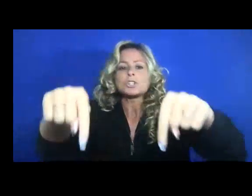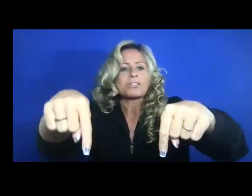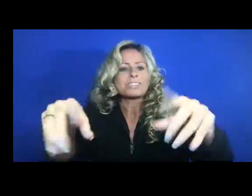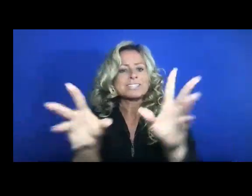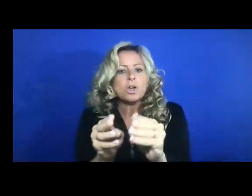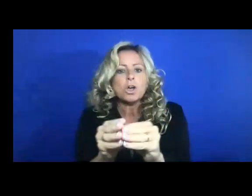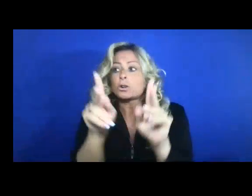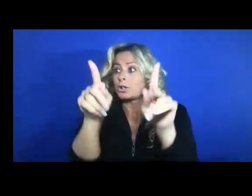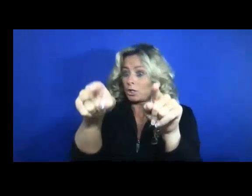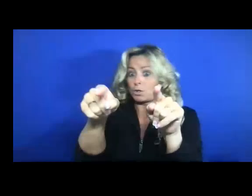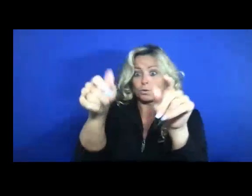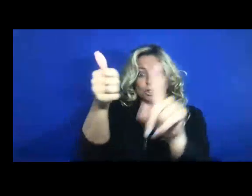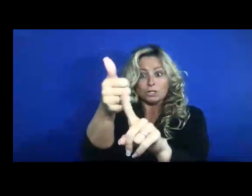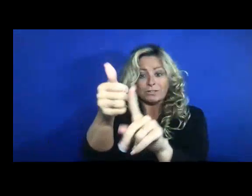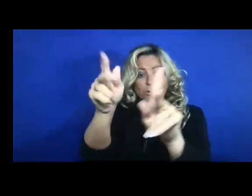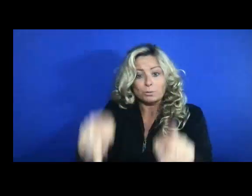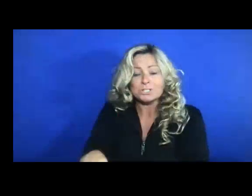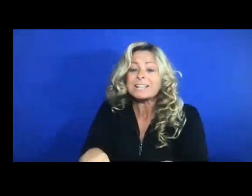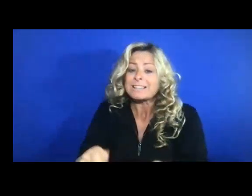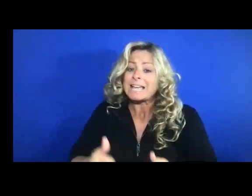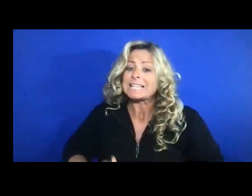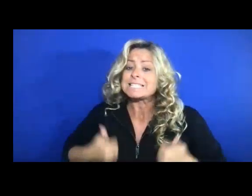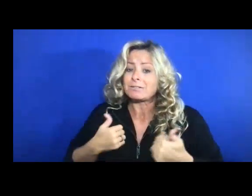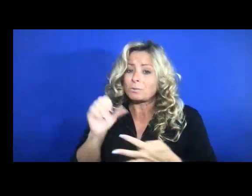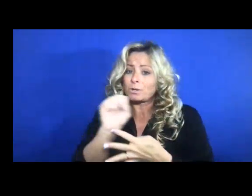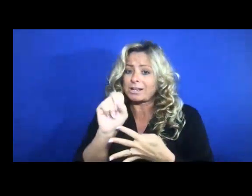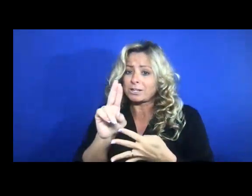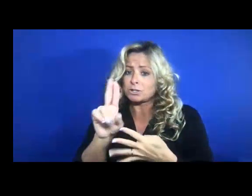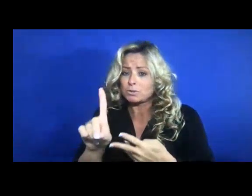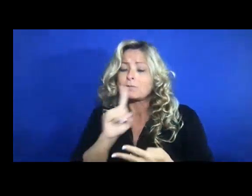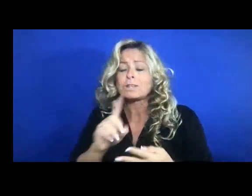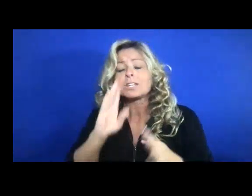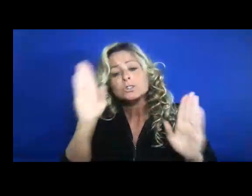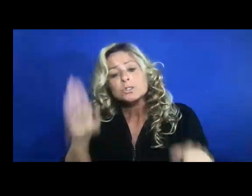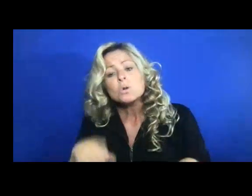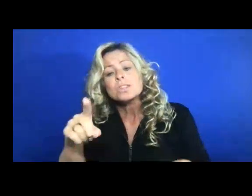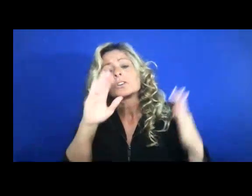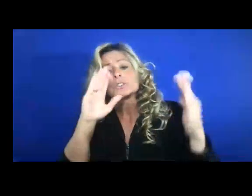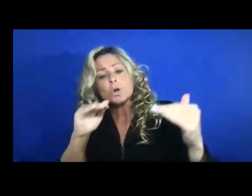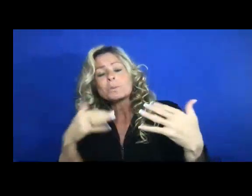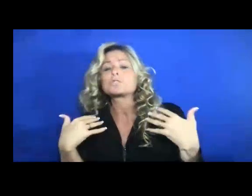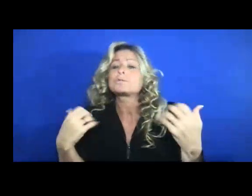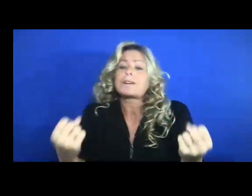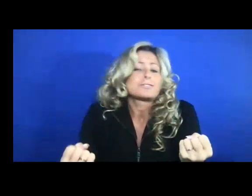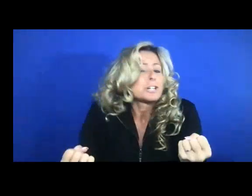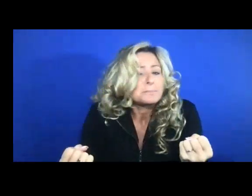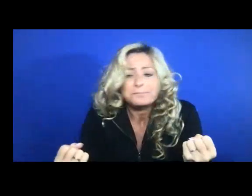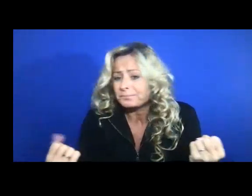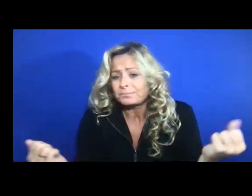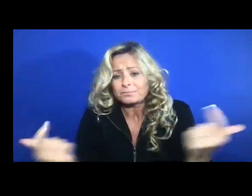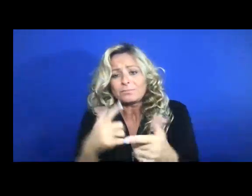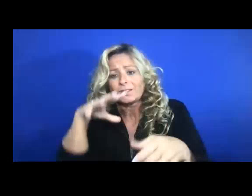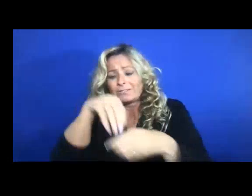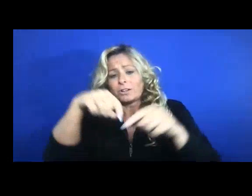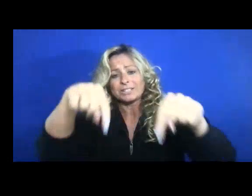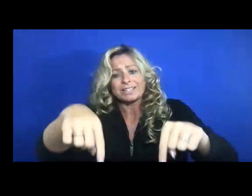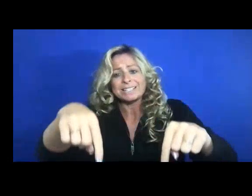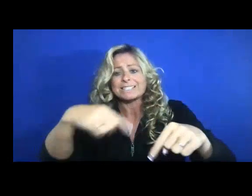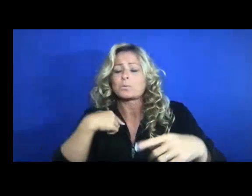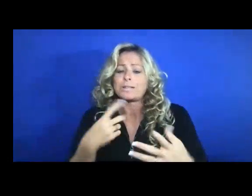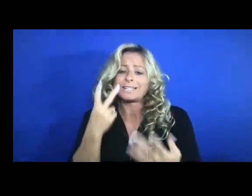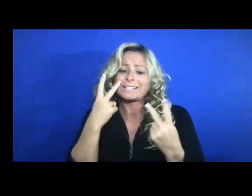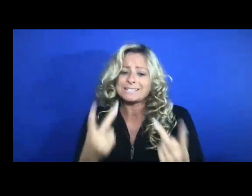maybe somebody that is living with a substance use disorder, know that there is hope, there is recovery, and I think all of us on this call can attest to that. We see